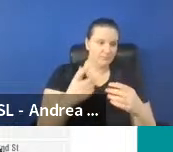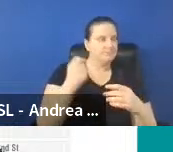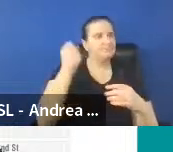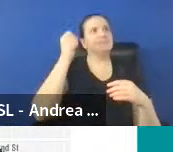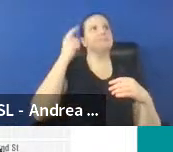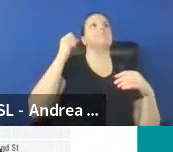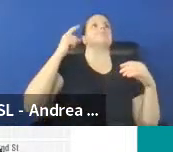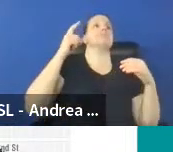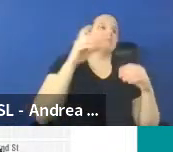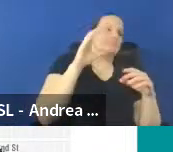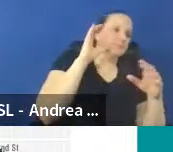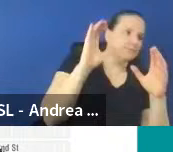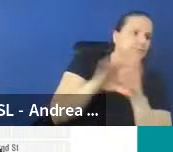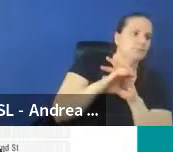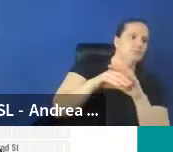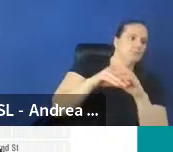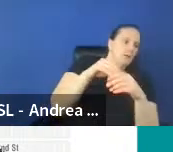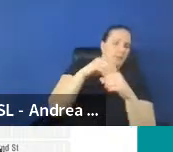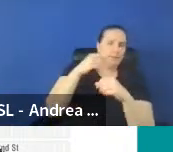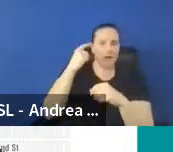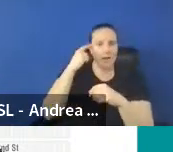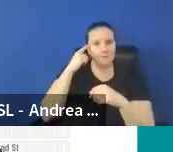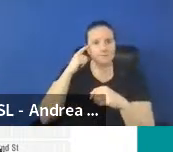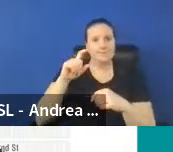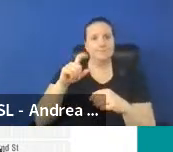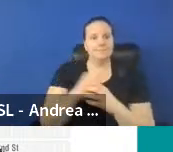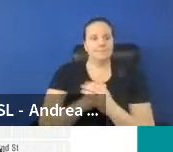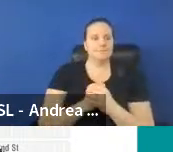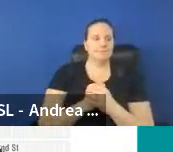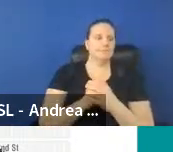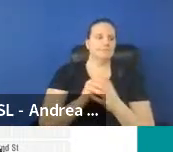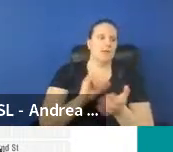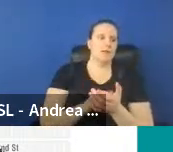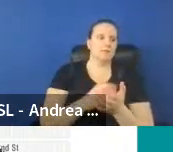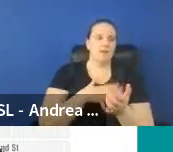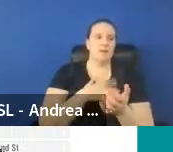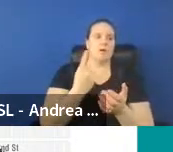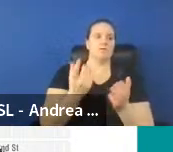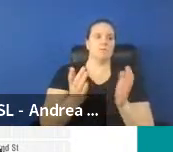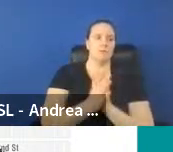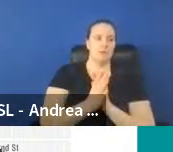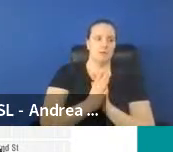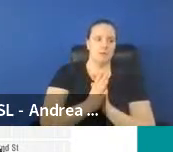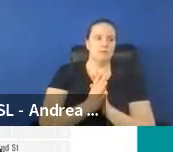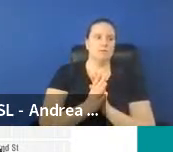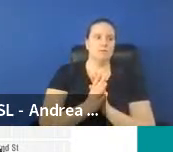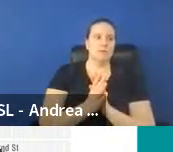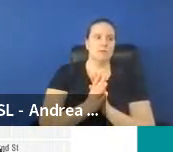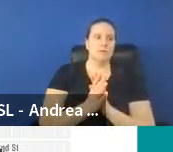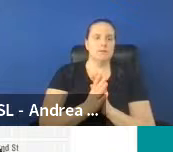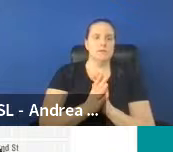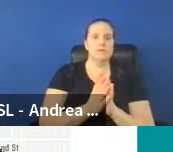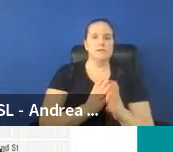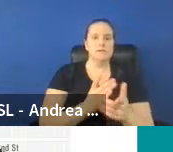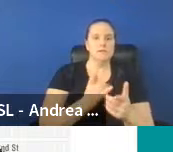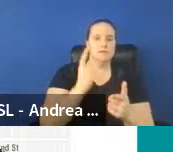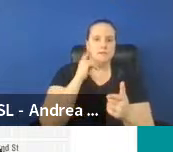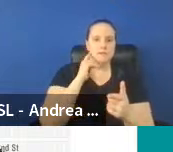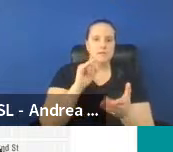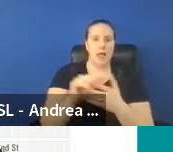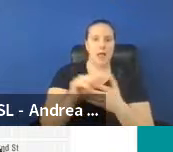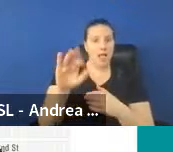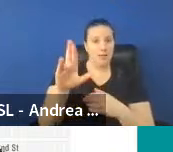mental picture in my mind, that's my one request. Absolutely. So, and Albert,